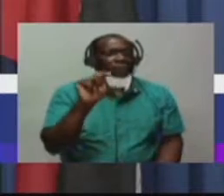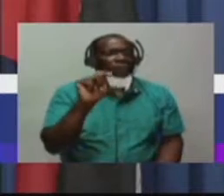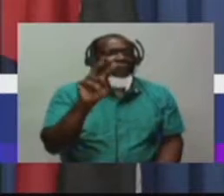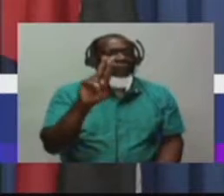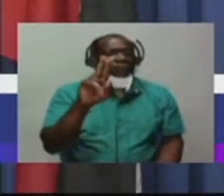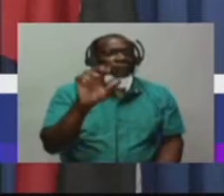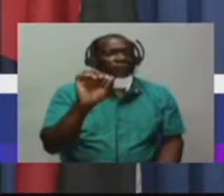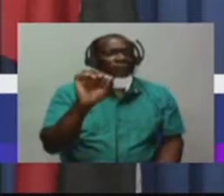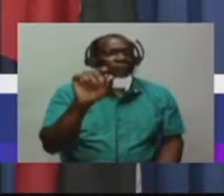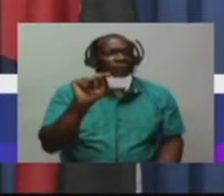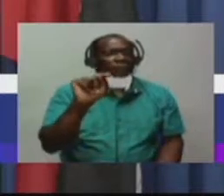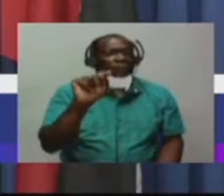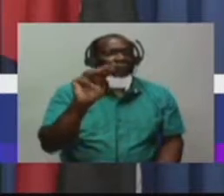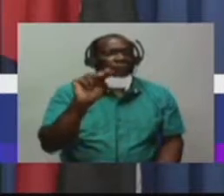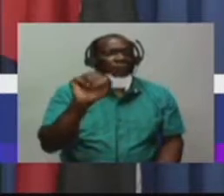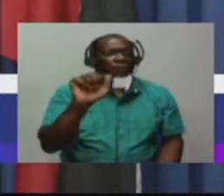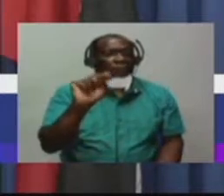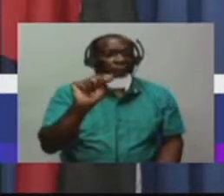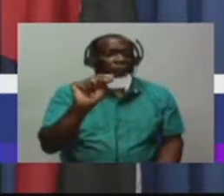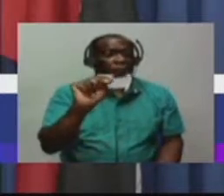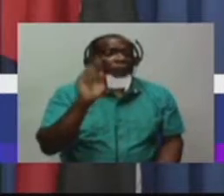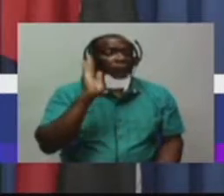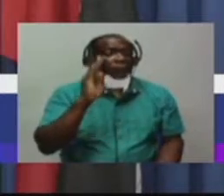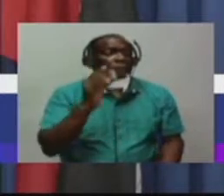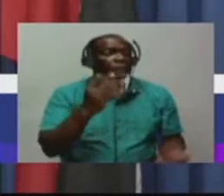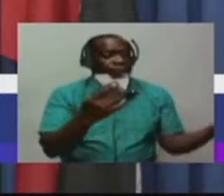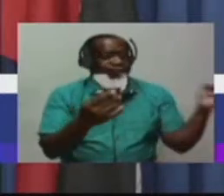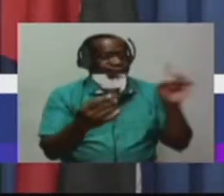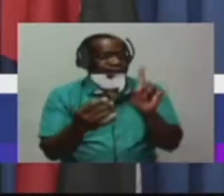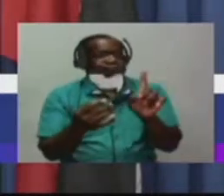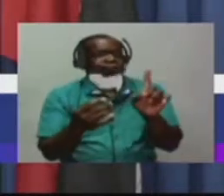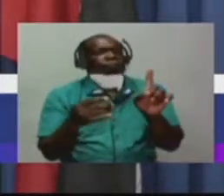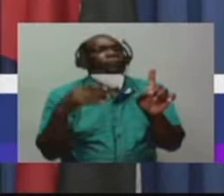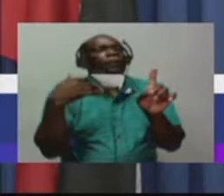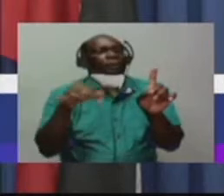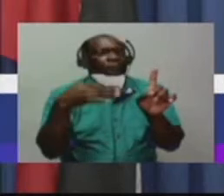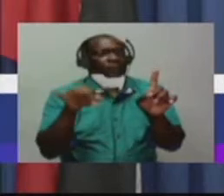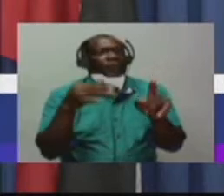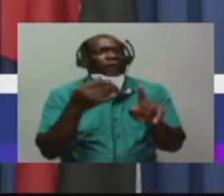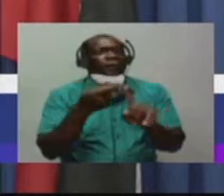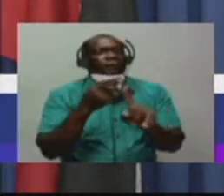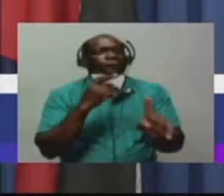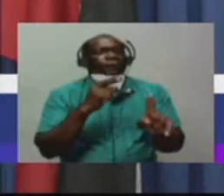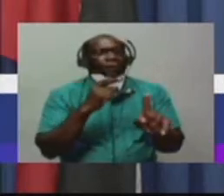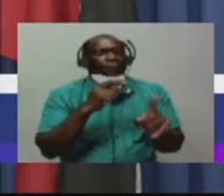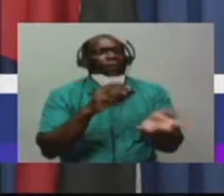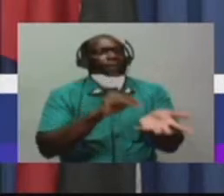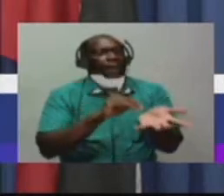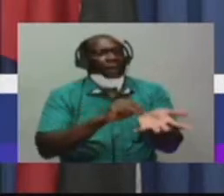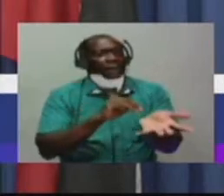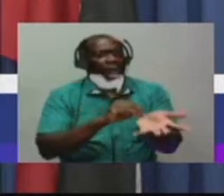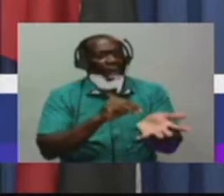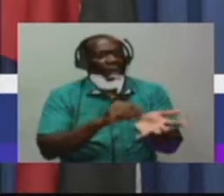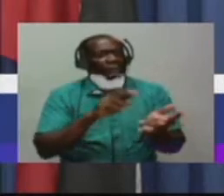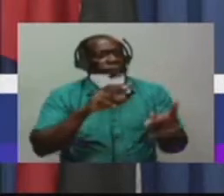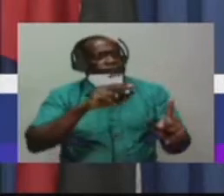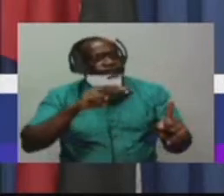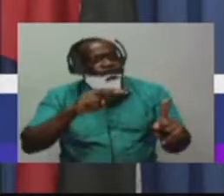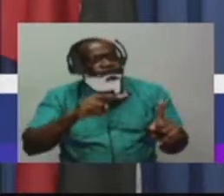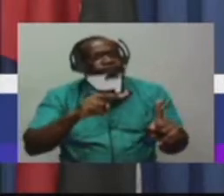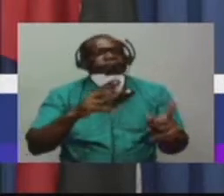give us her perspective from the clinical experience standpoint, both from what is being seen